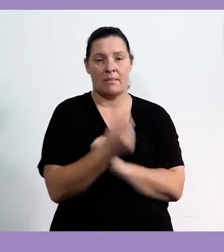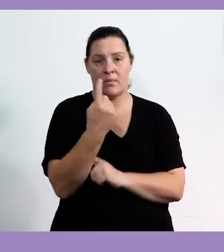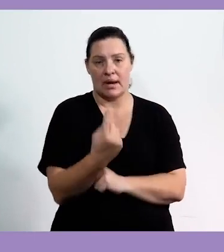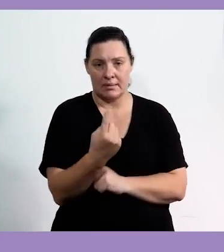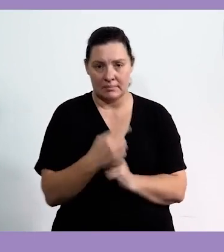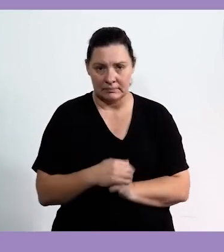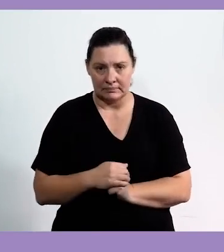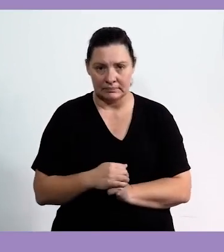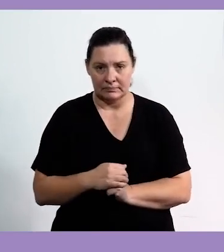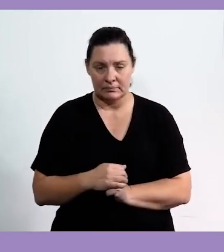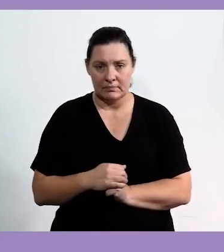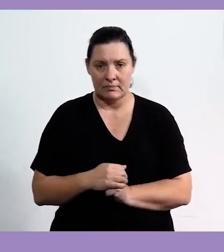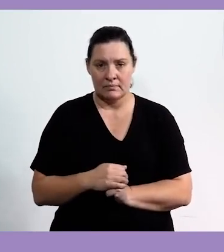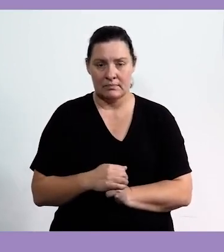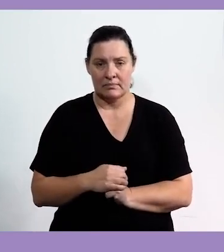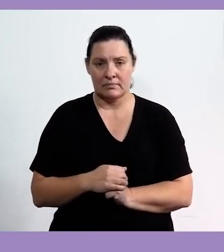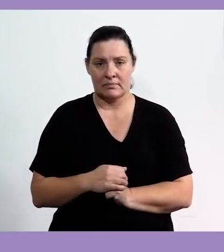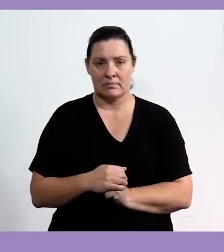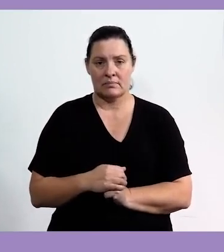It will become a 1.